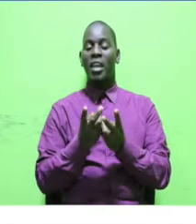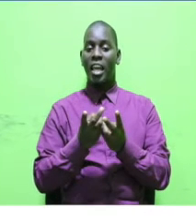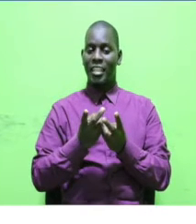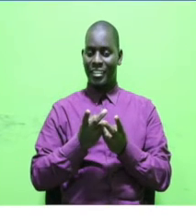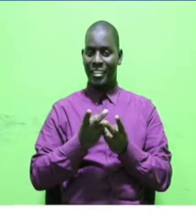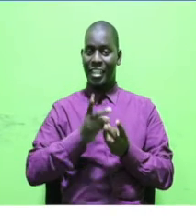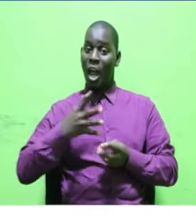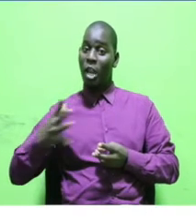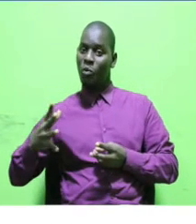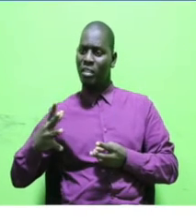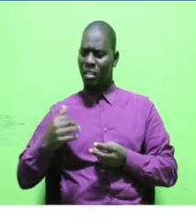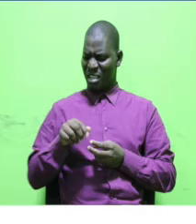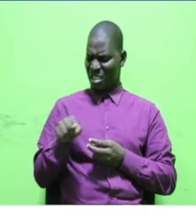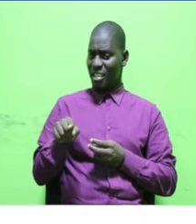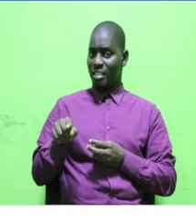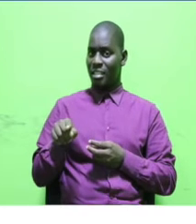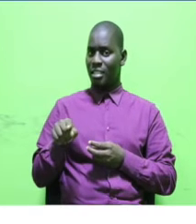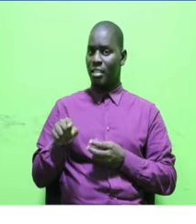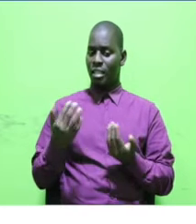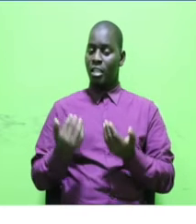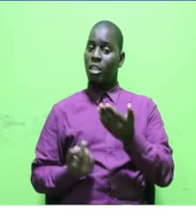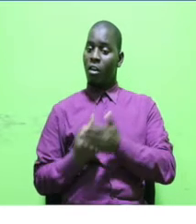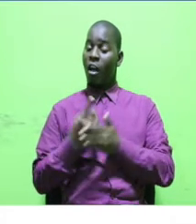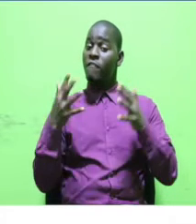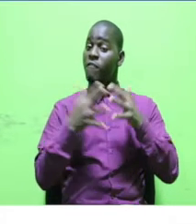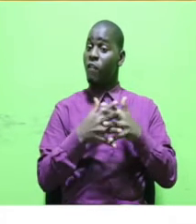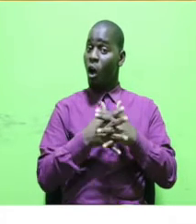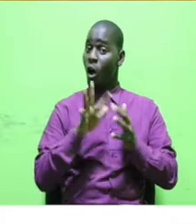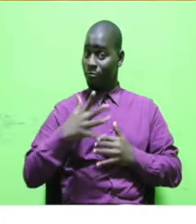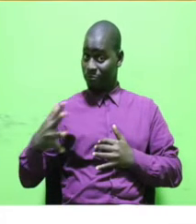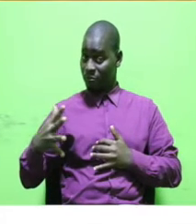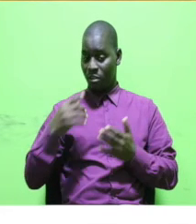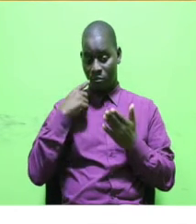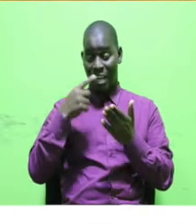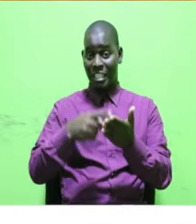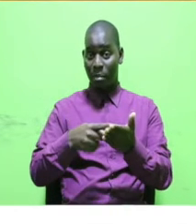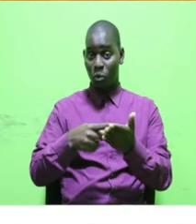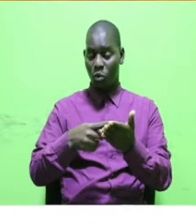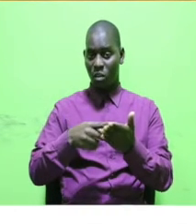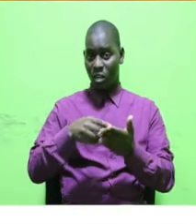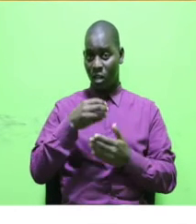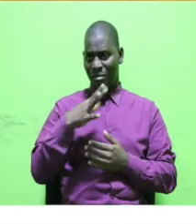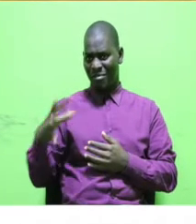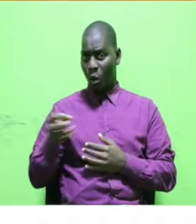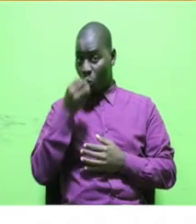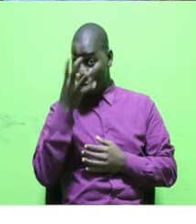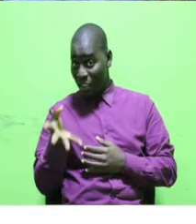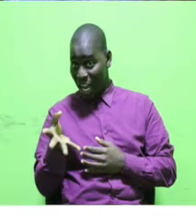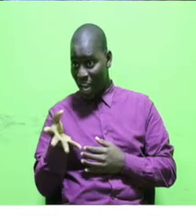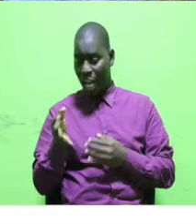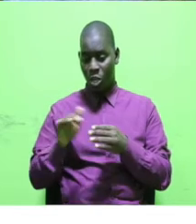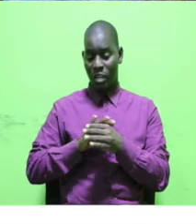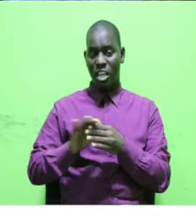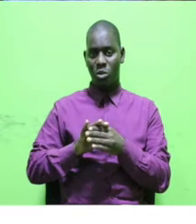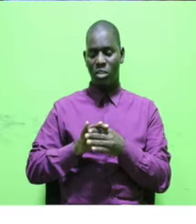waste. This type of waste exists in liquid form. Examples are sewage water. The sewage water